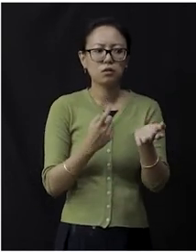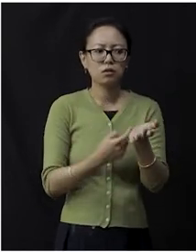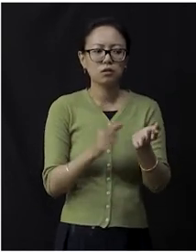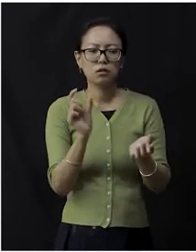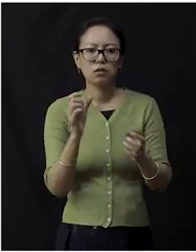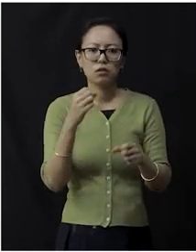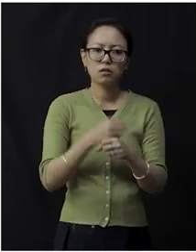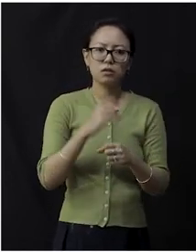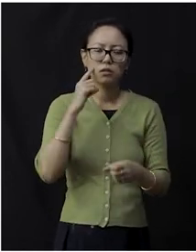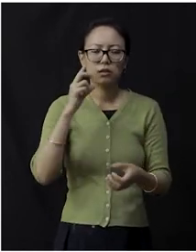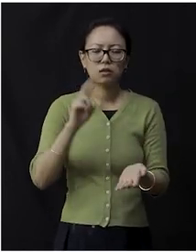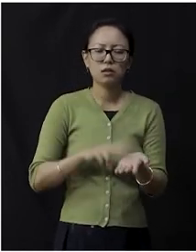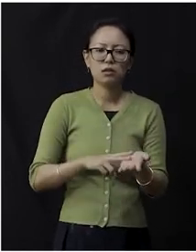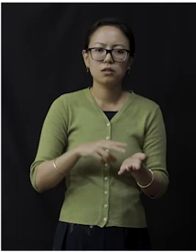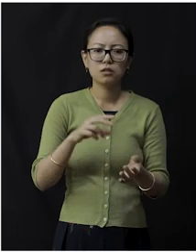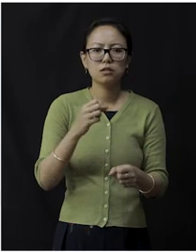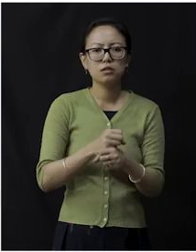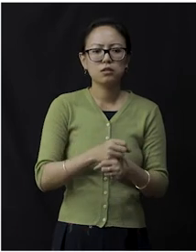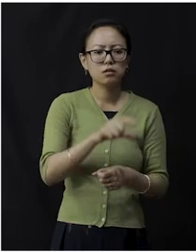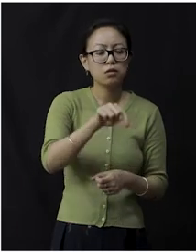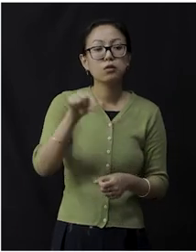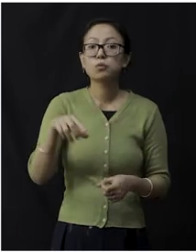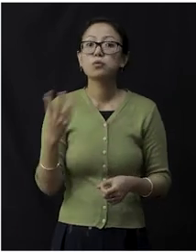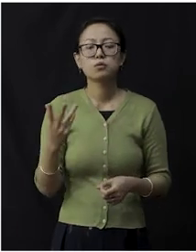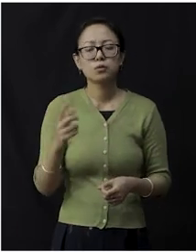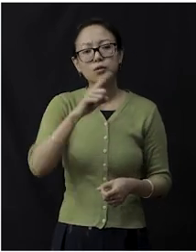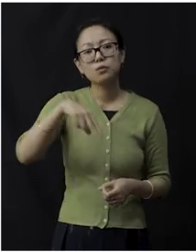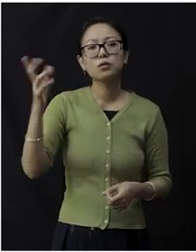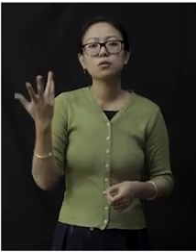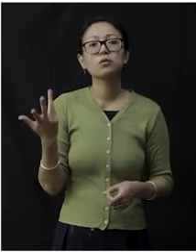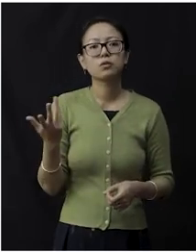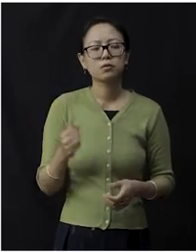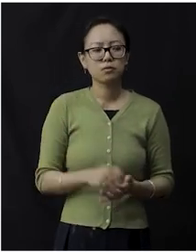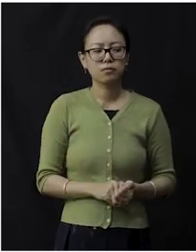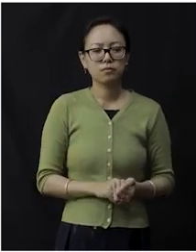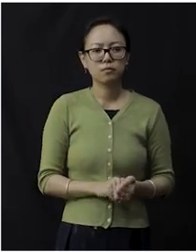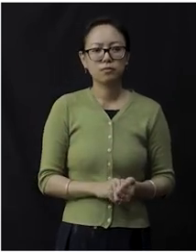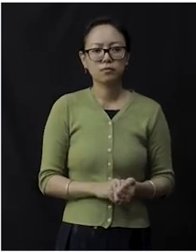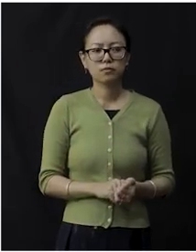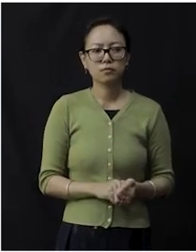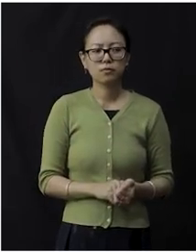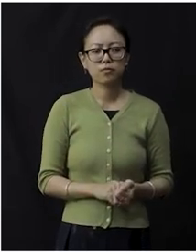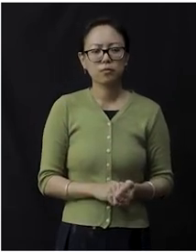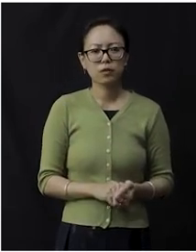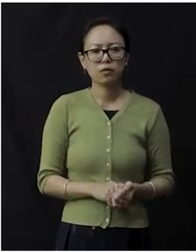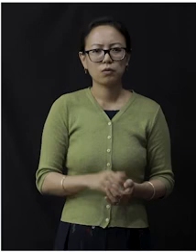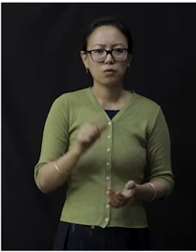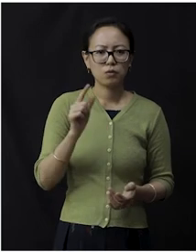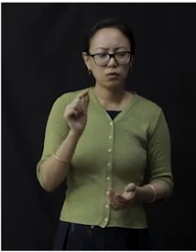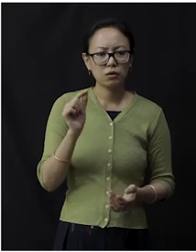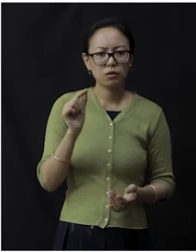third, right? Because trudging and trudging. Trudging, I know, is not the one. So which one would it be? Trudging